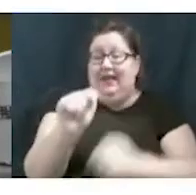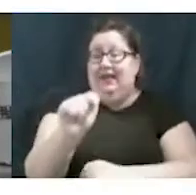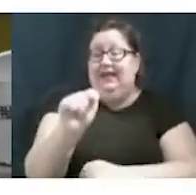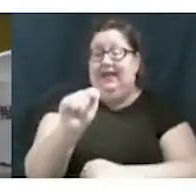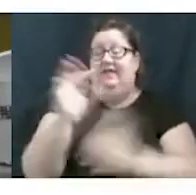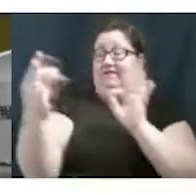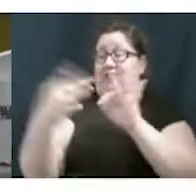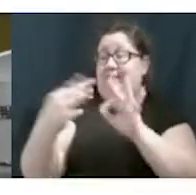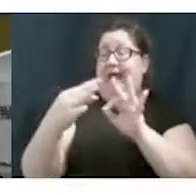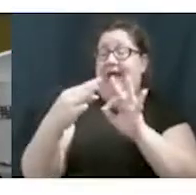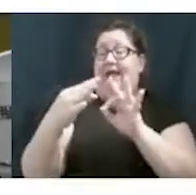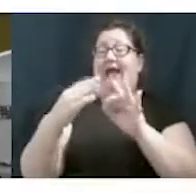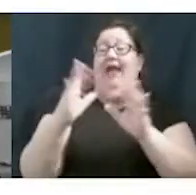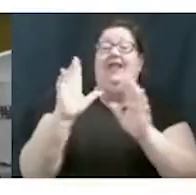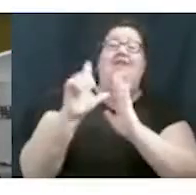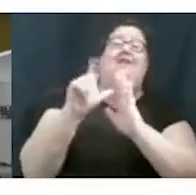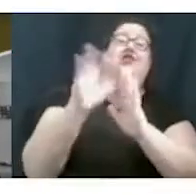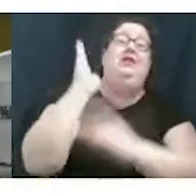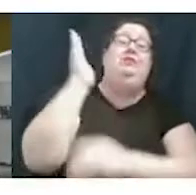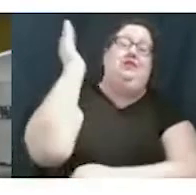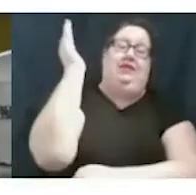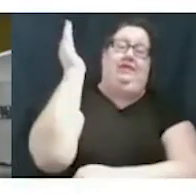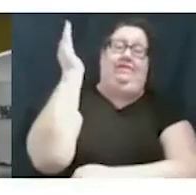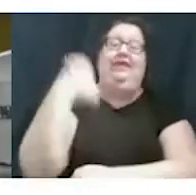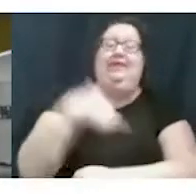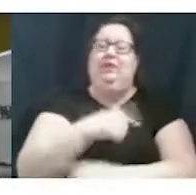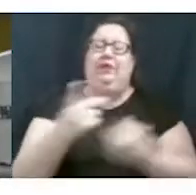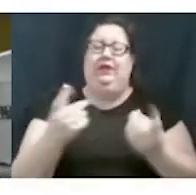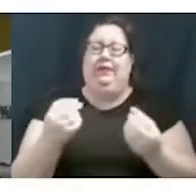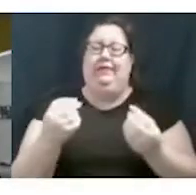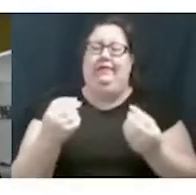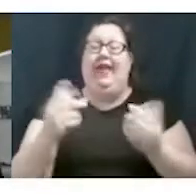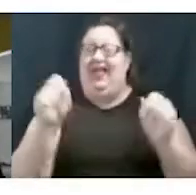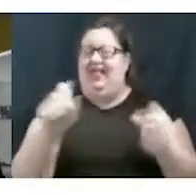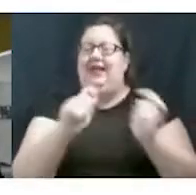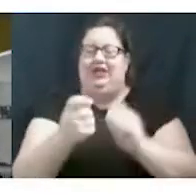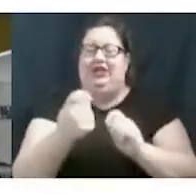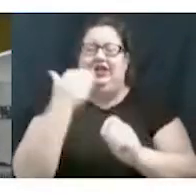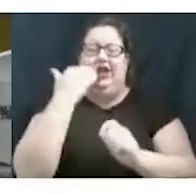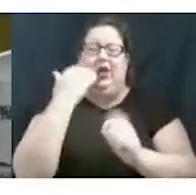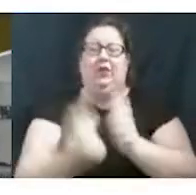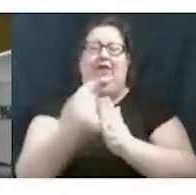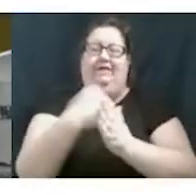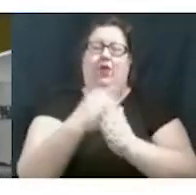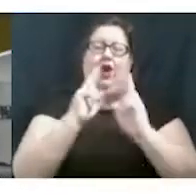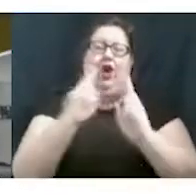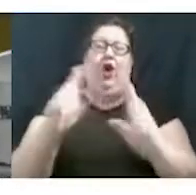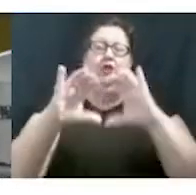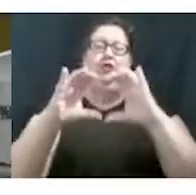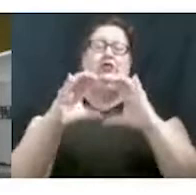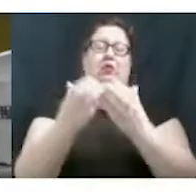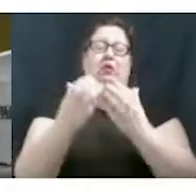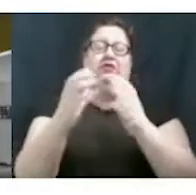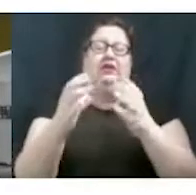presenting. So that's what we do. And that could change because I know we're reviewing our honors course portfolios in a